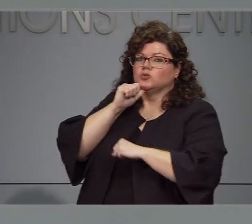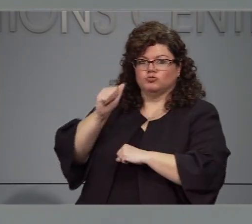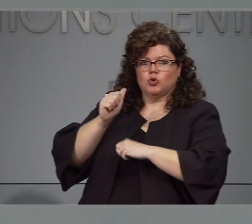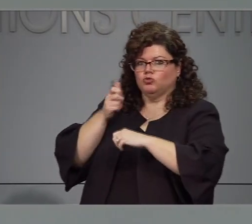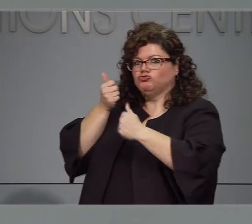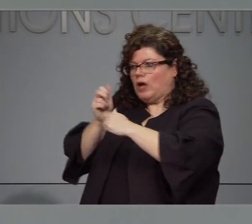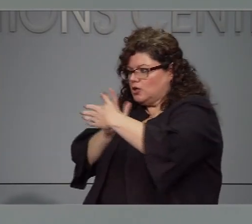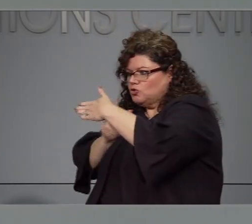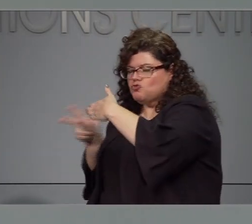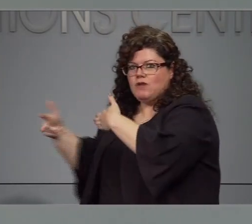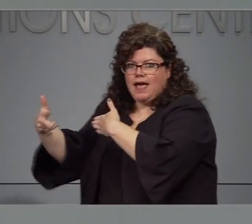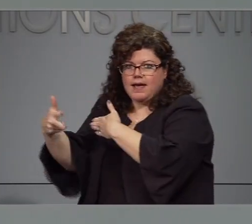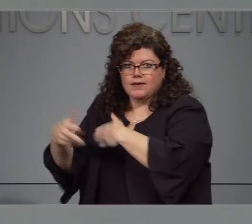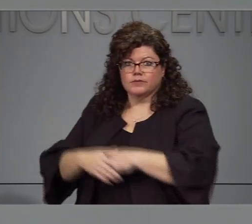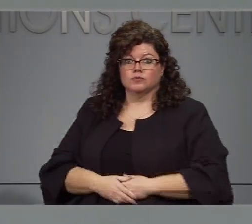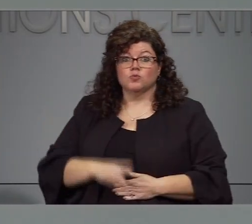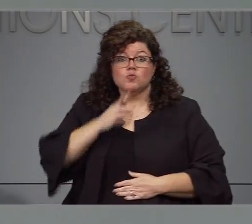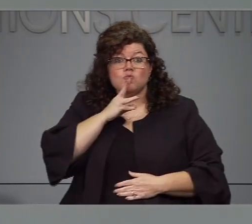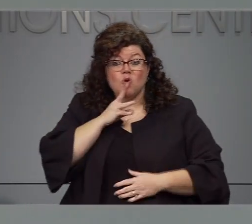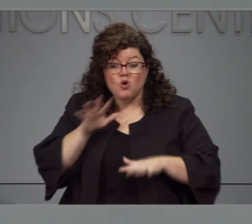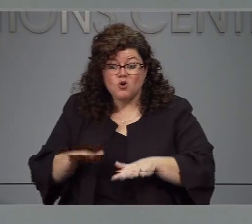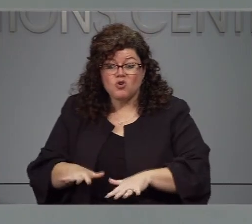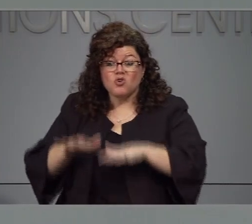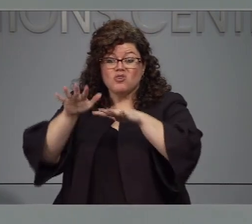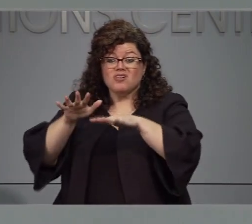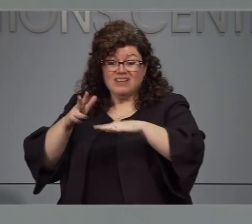Never drive through water. And please visit